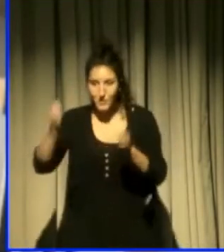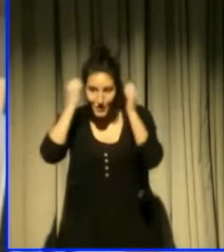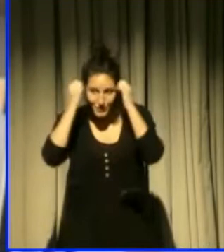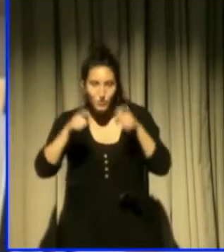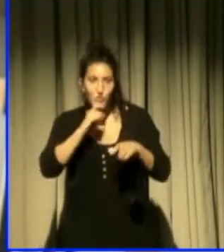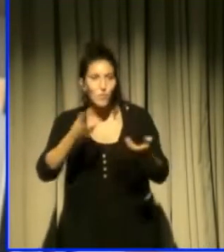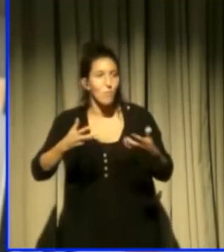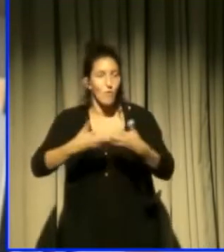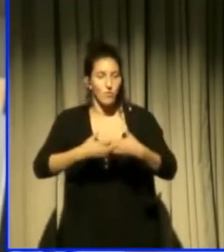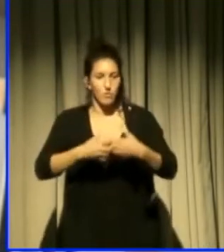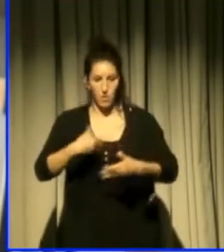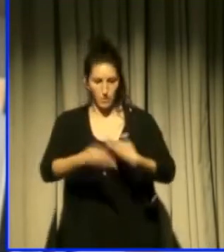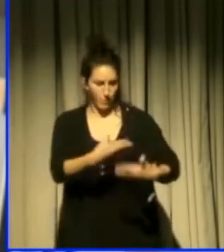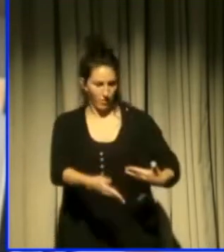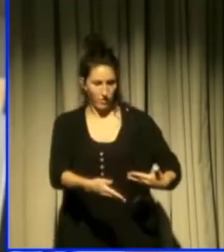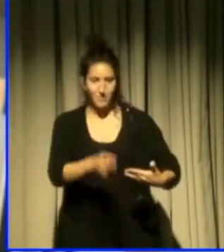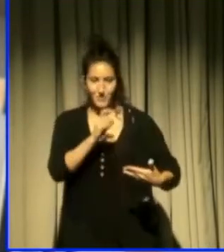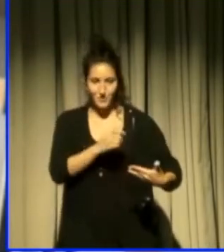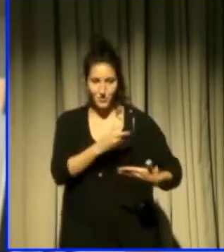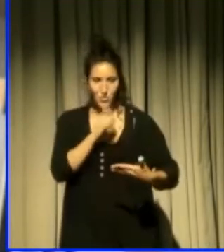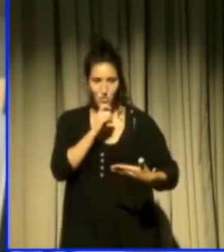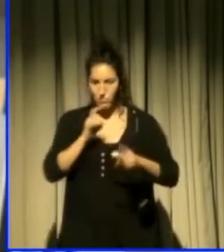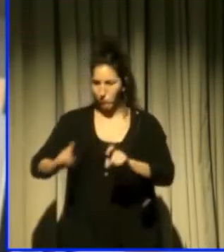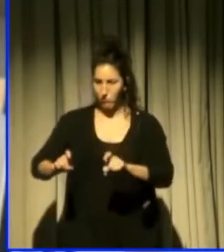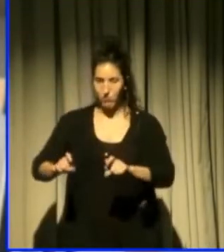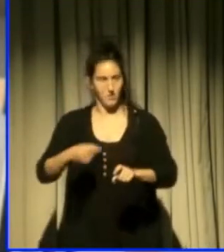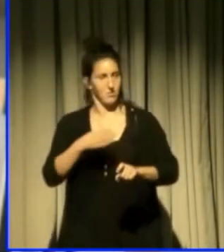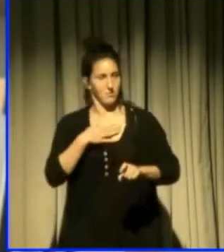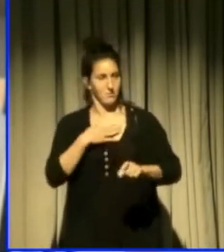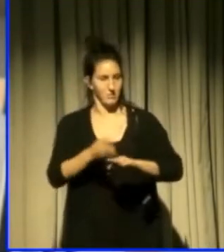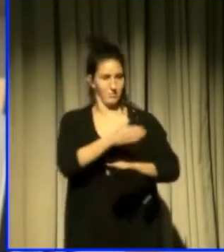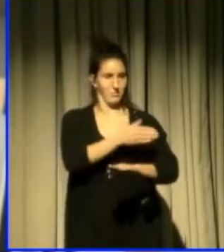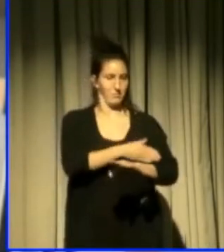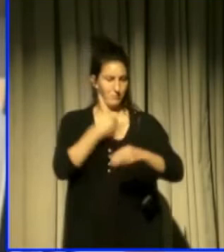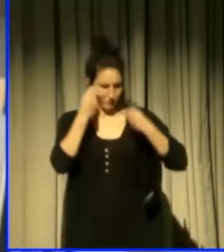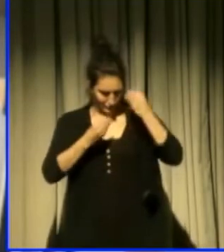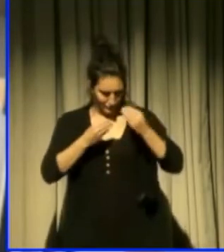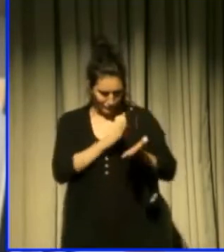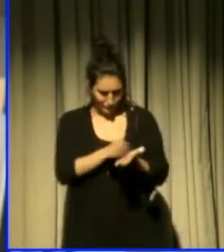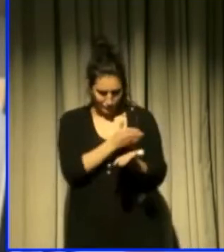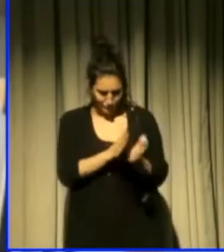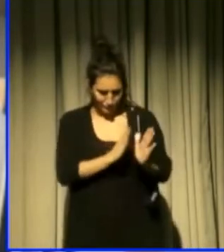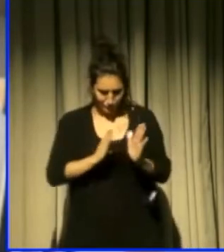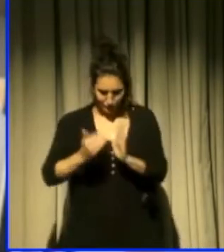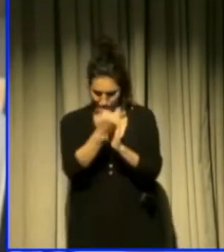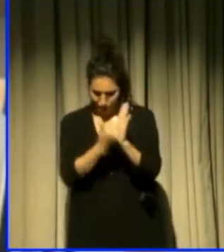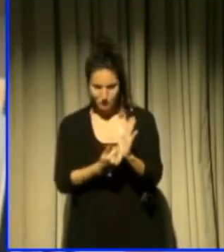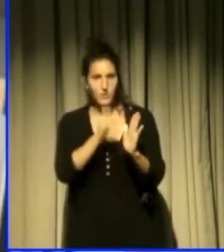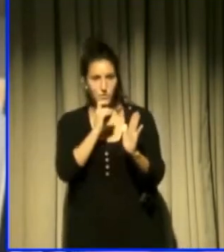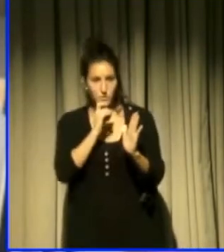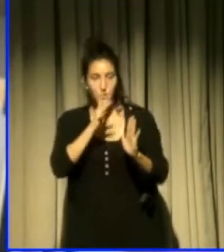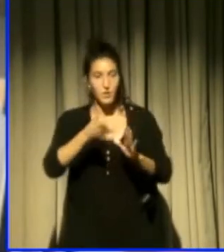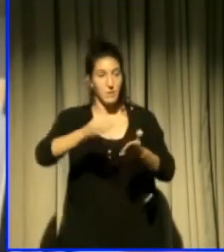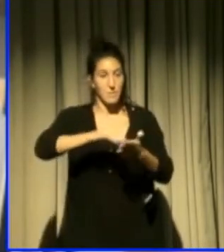very interesting because it pushed me to dissect and make transparent the whole process, which